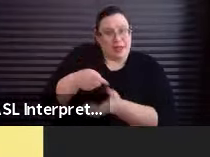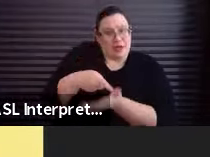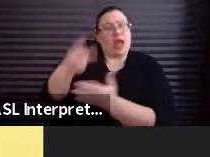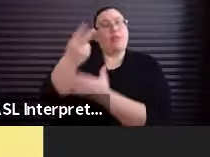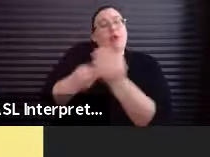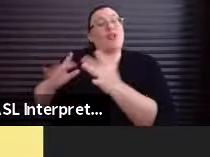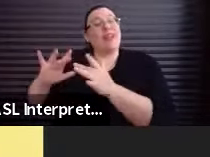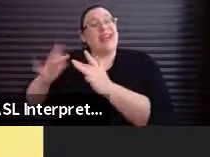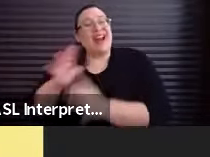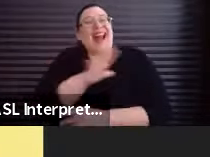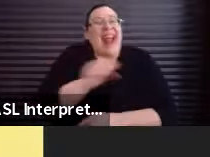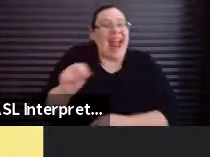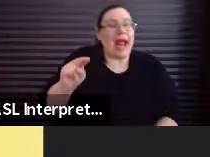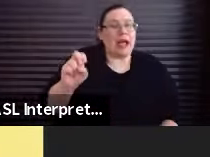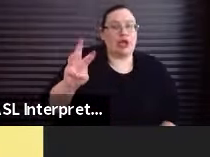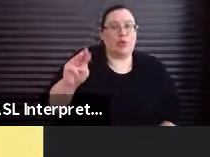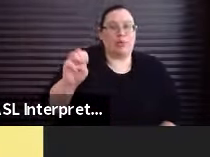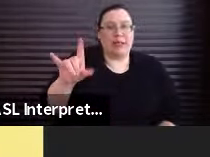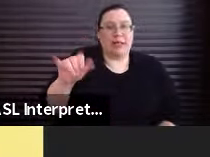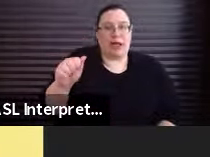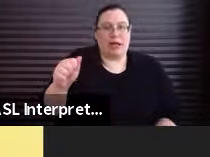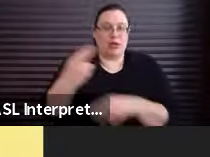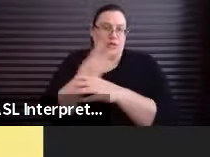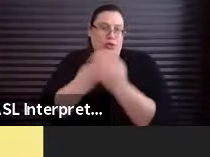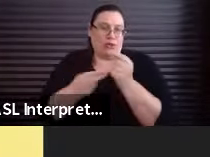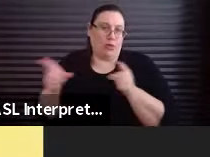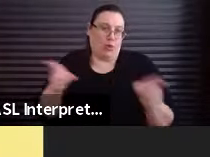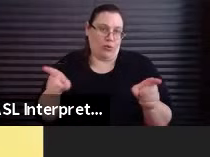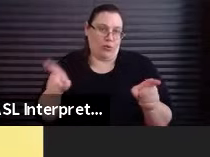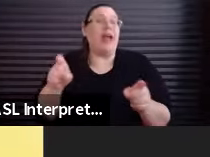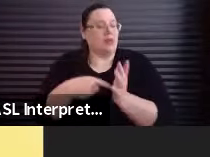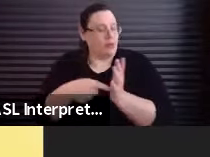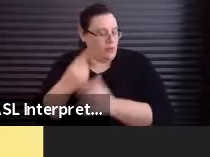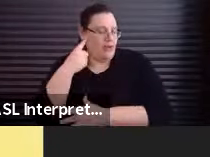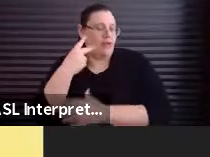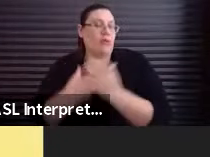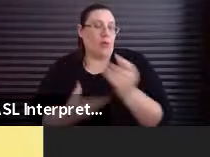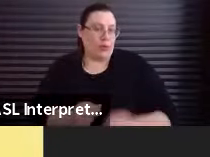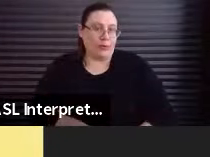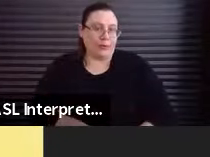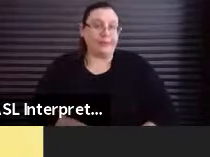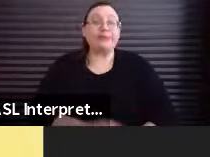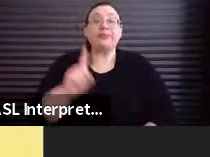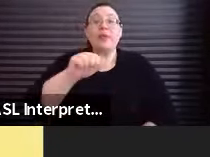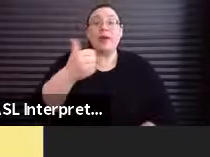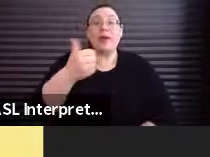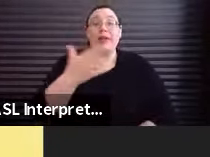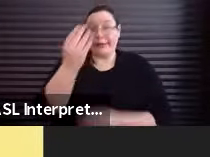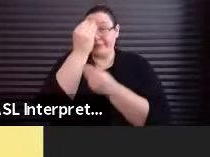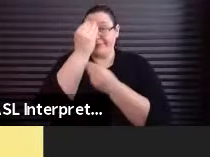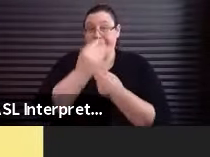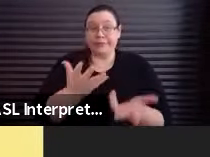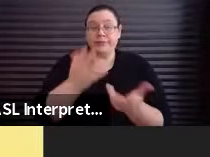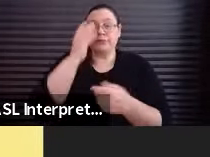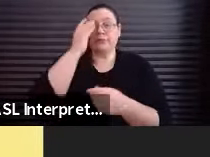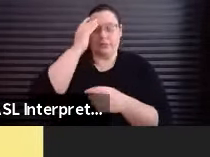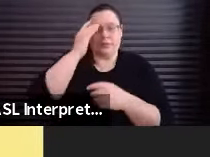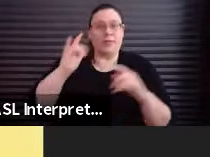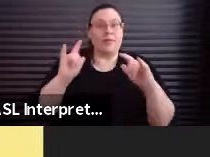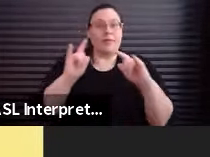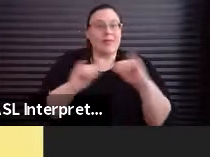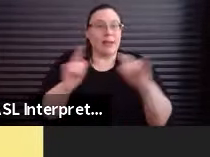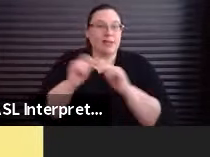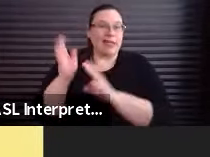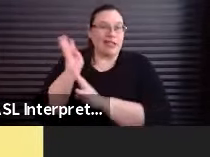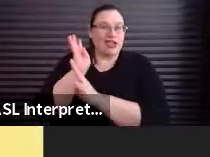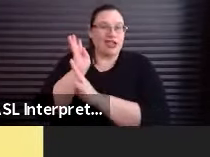new media to use it in both locations. One other thing to note is that simultaneous streaming